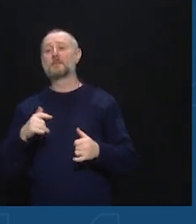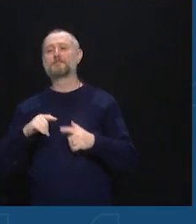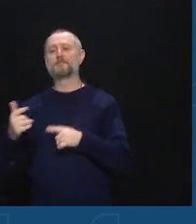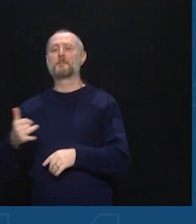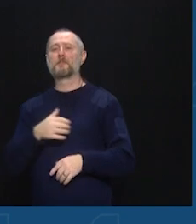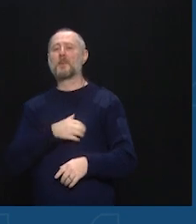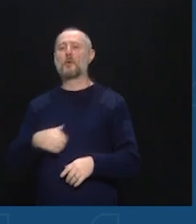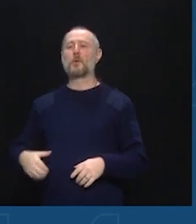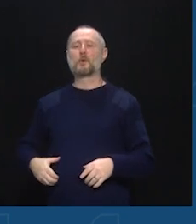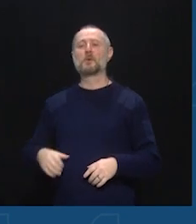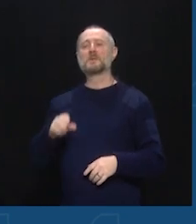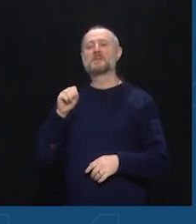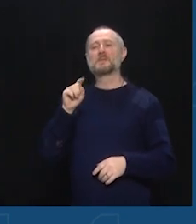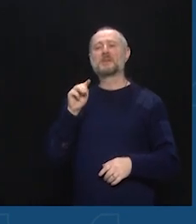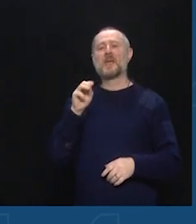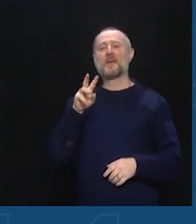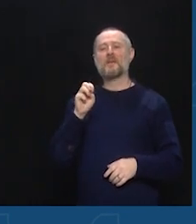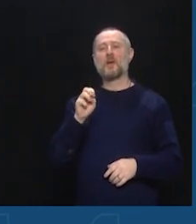Noble.